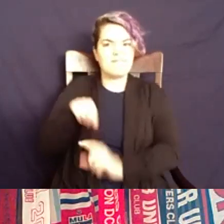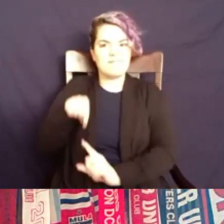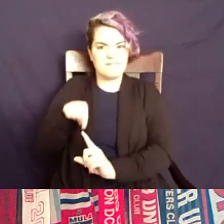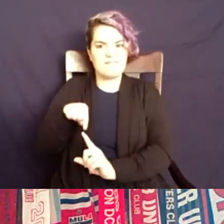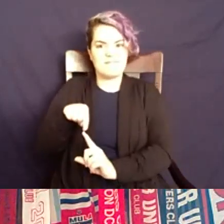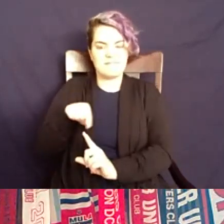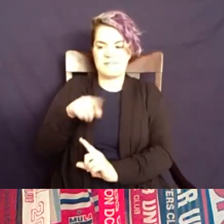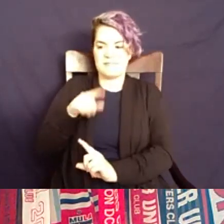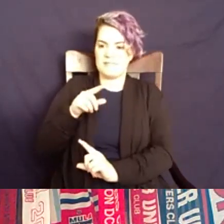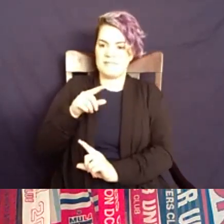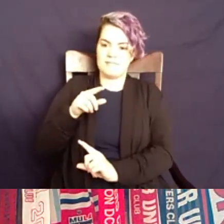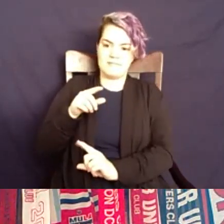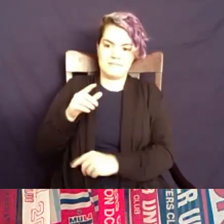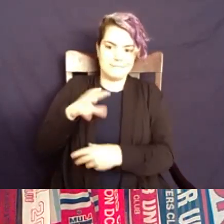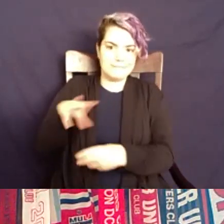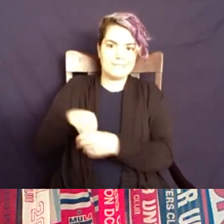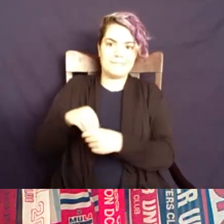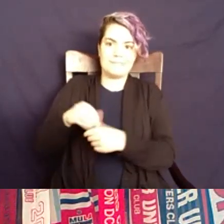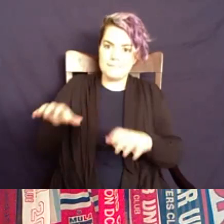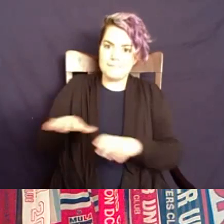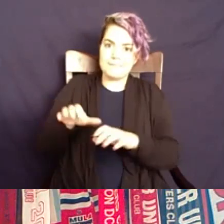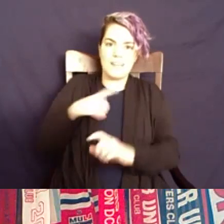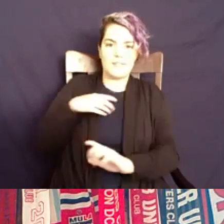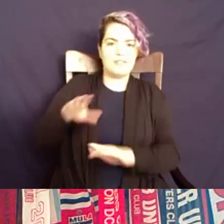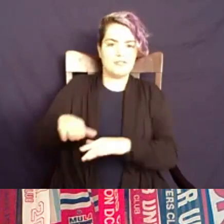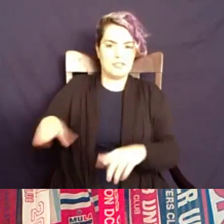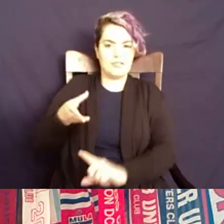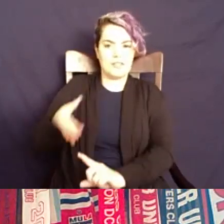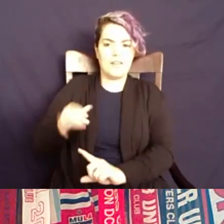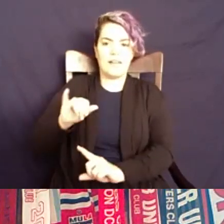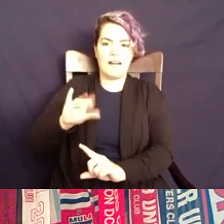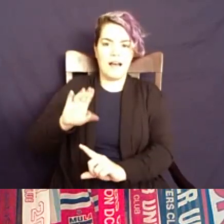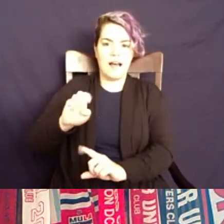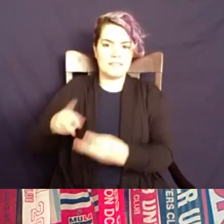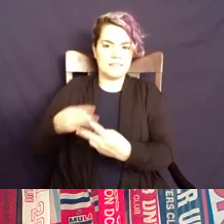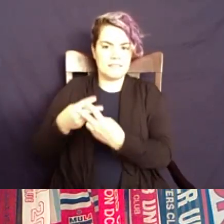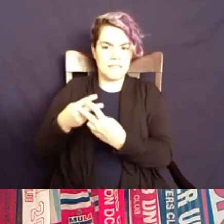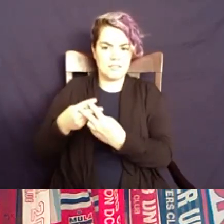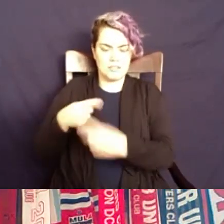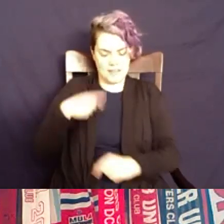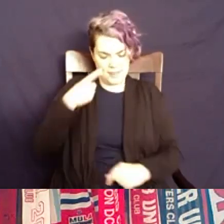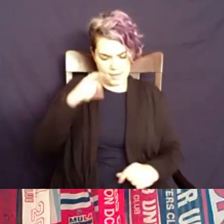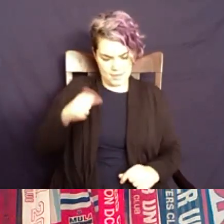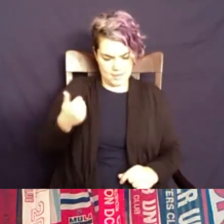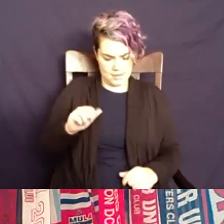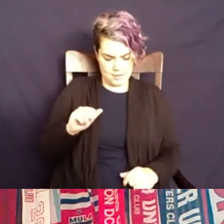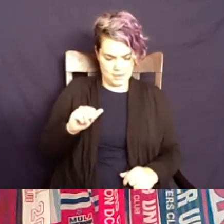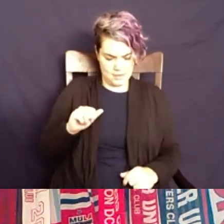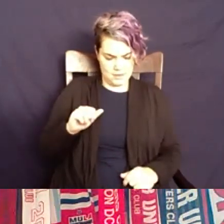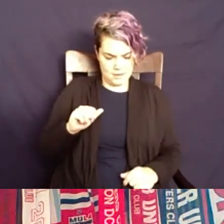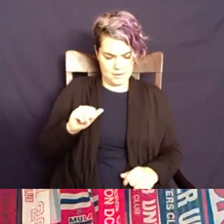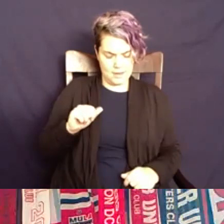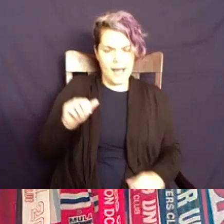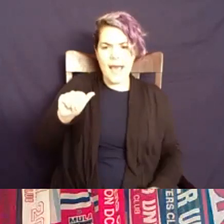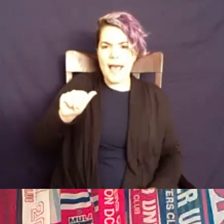a long time. And then as far as the ICE, I think that Amy Robertson is